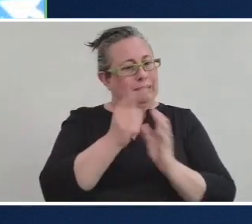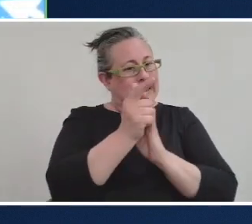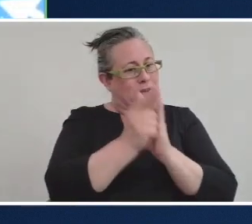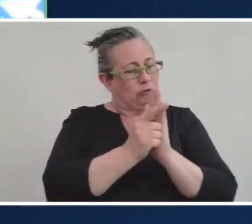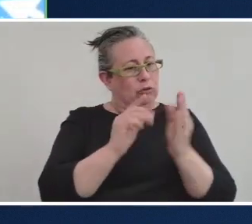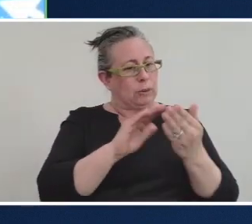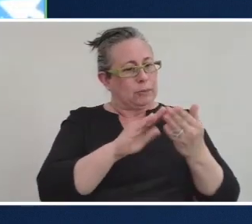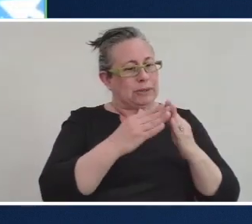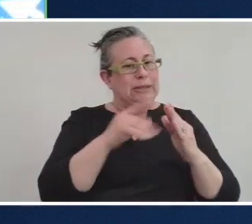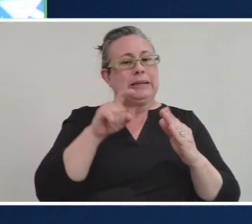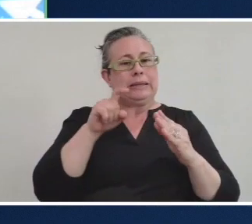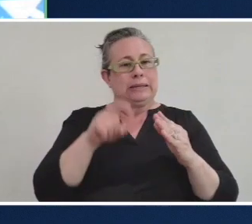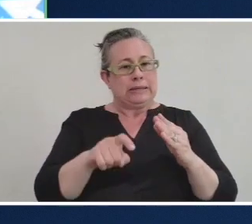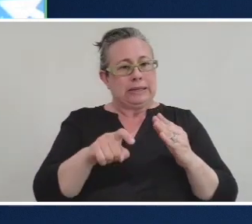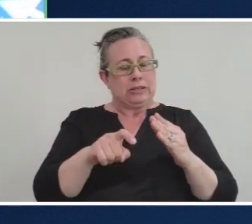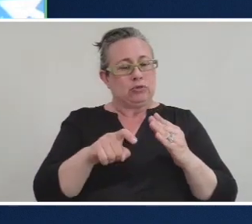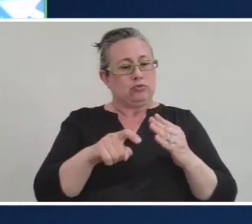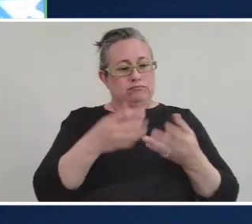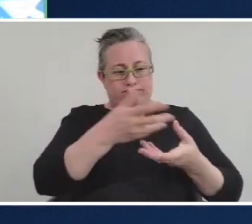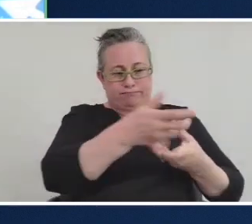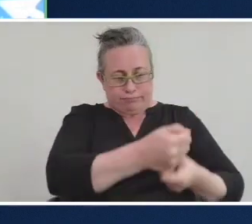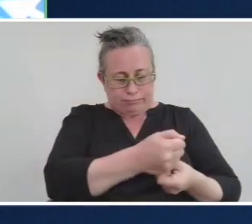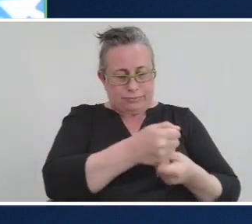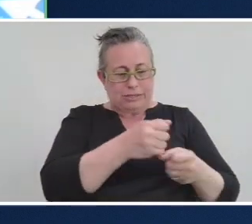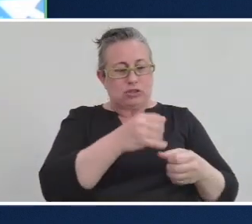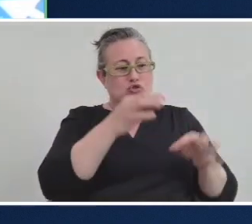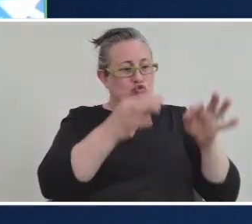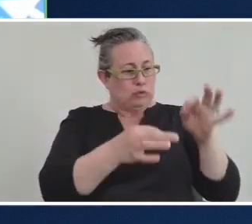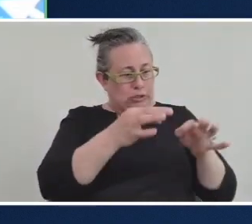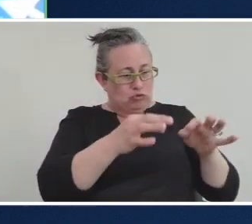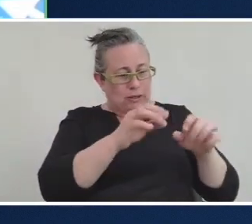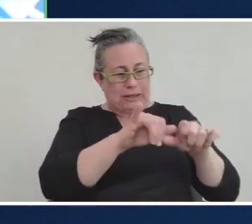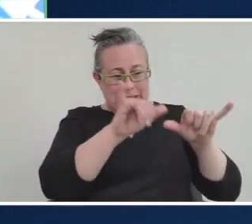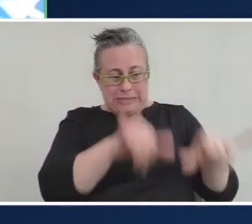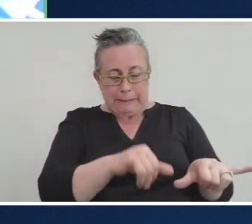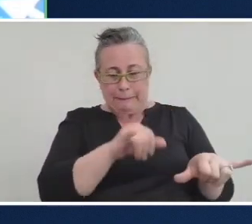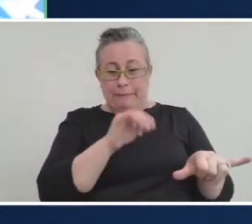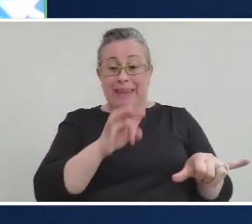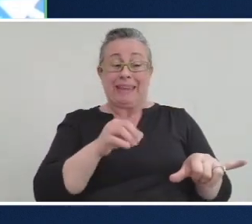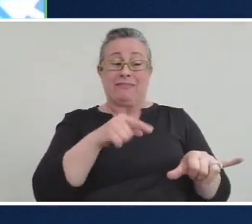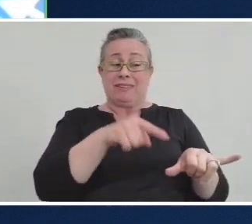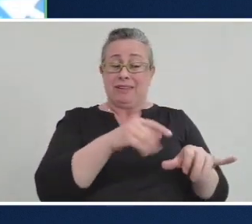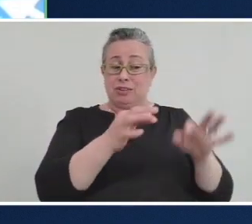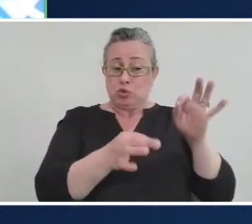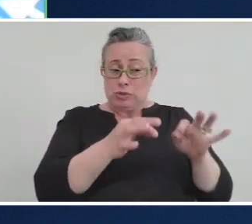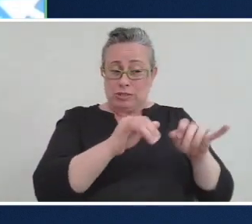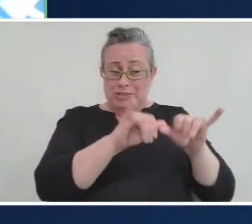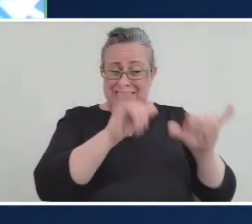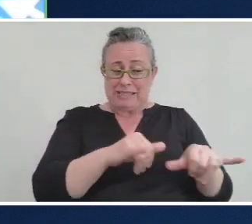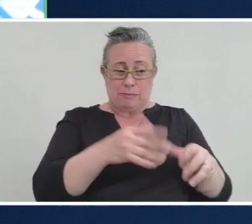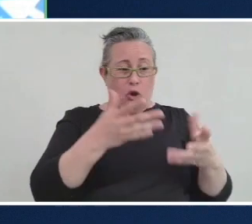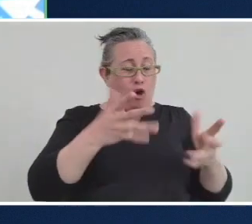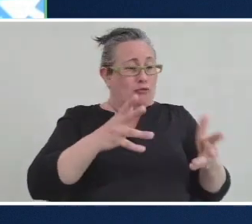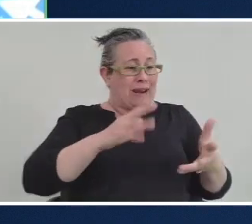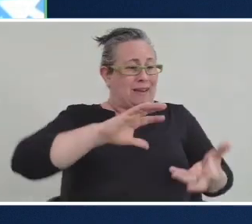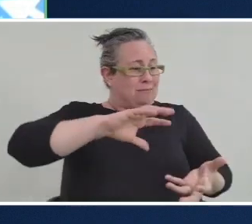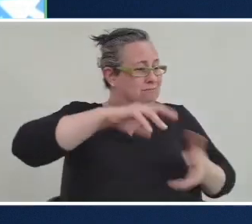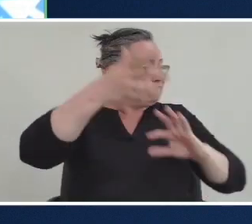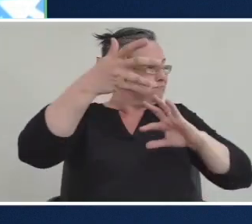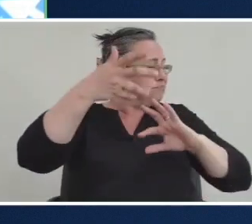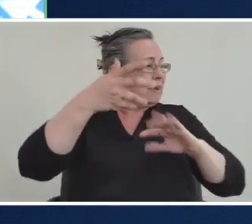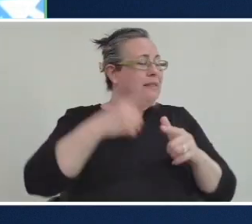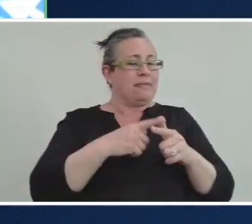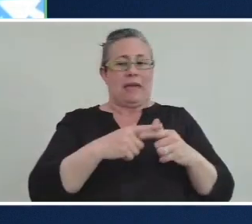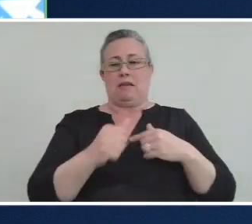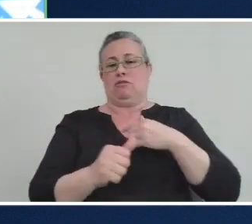in the judicial system. If the judicial system is already corrupt, then there is a threat that democracy is